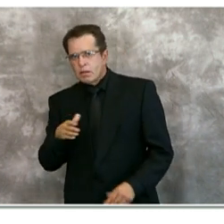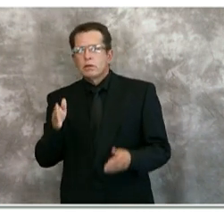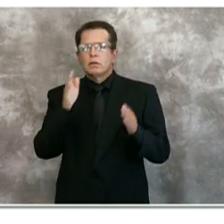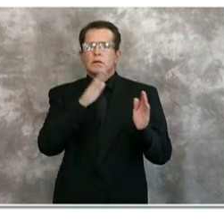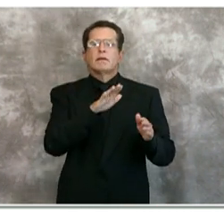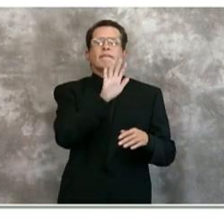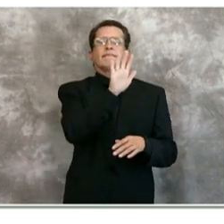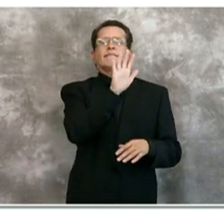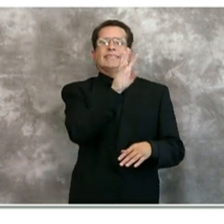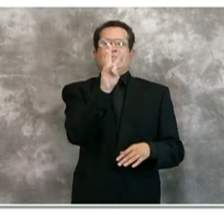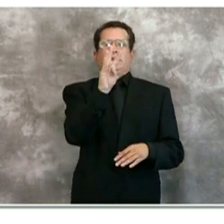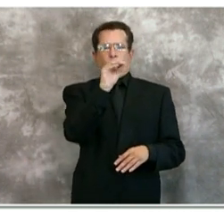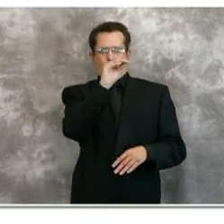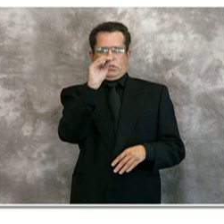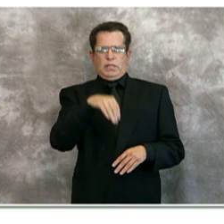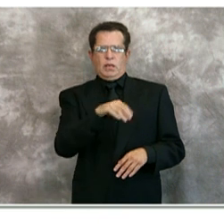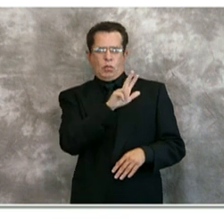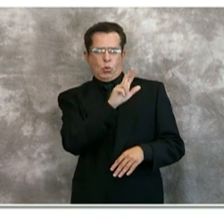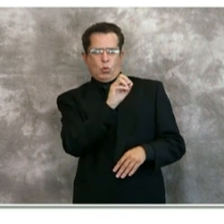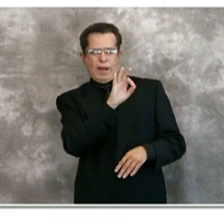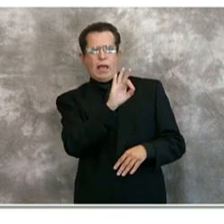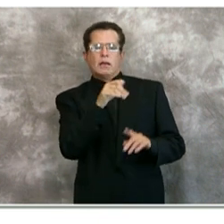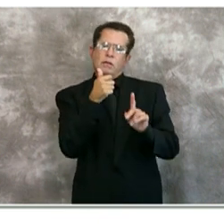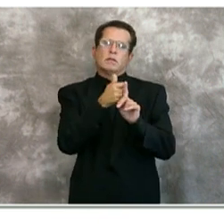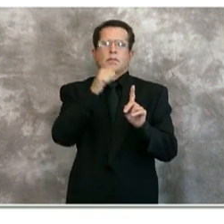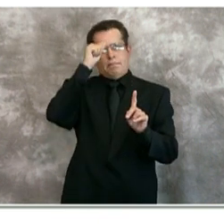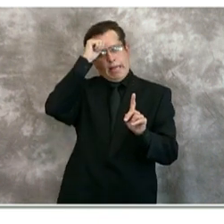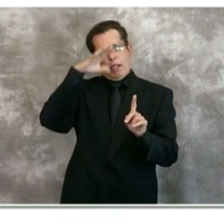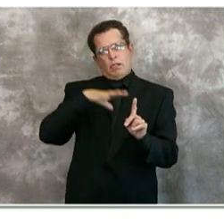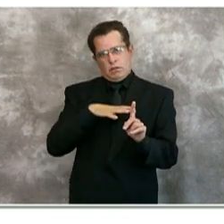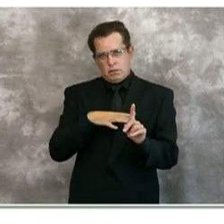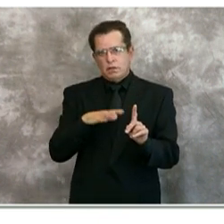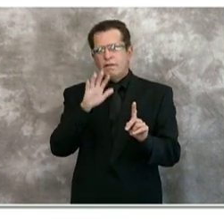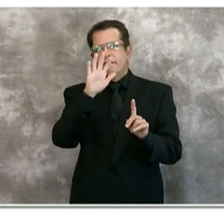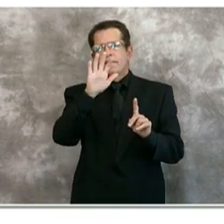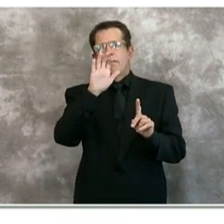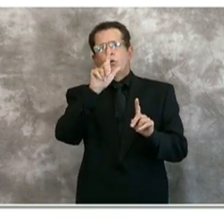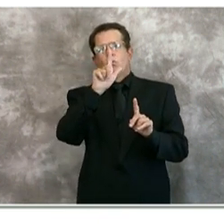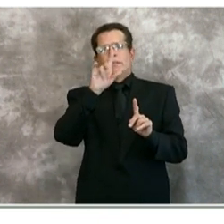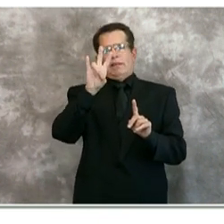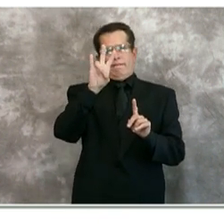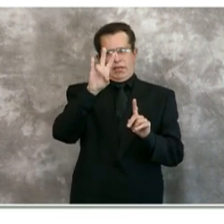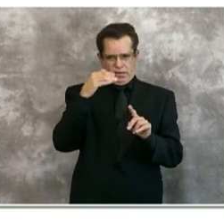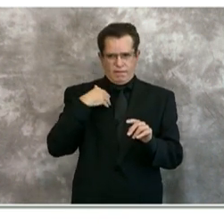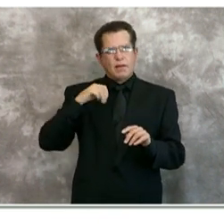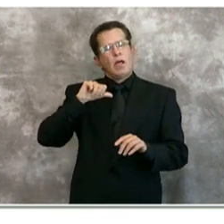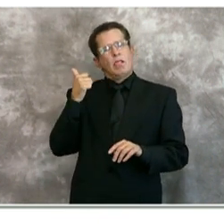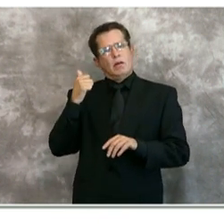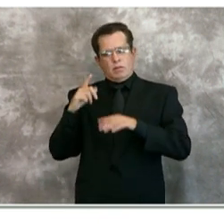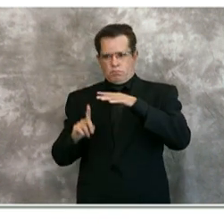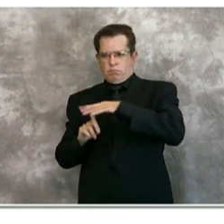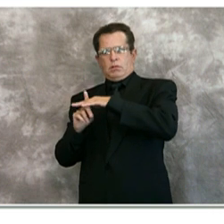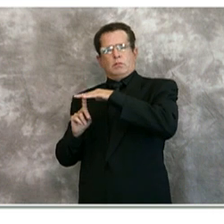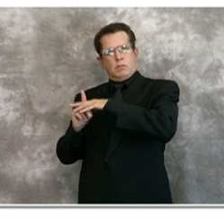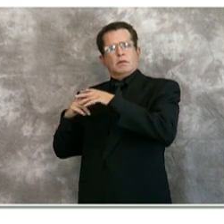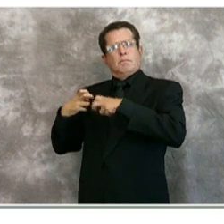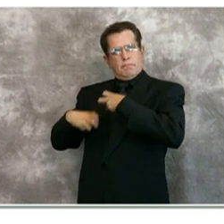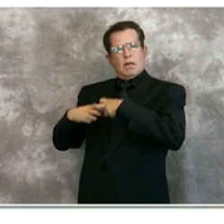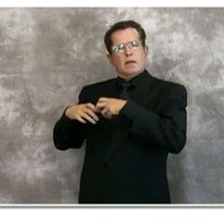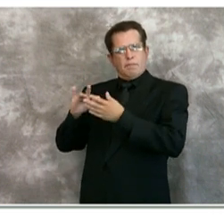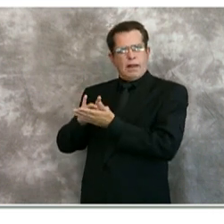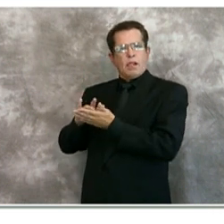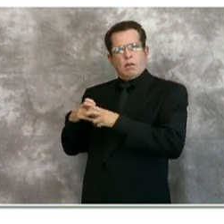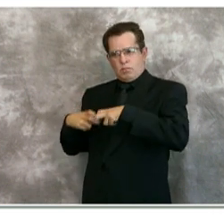309 or 56% were male. 527 had underlying medical conditions, and this